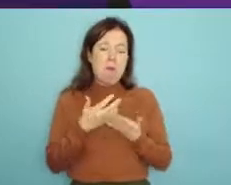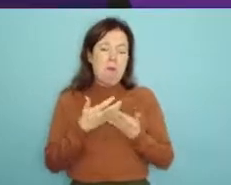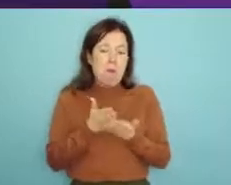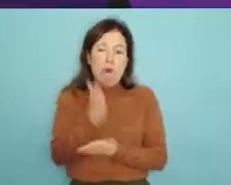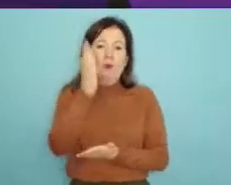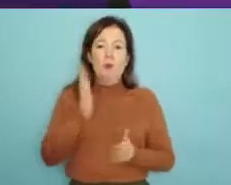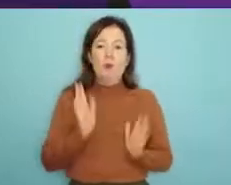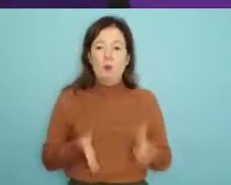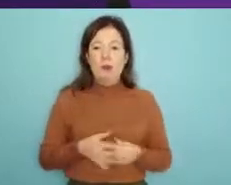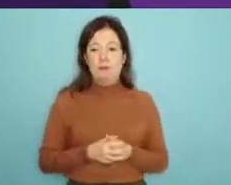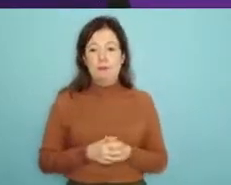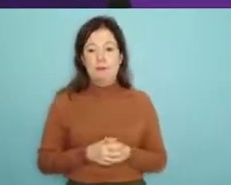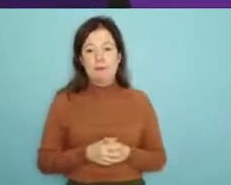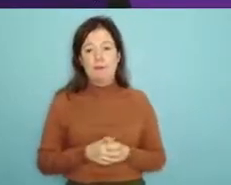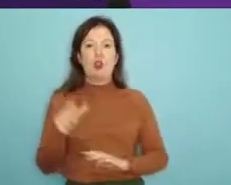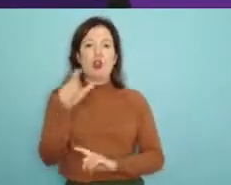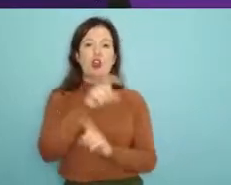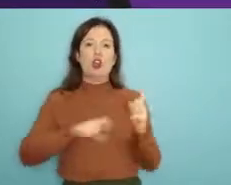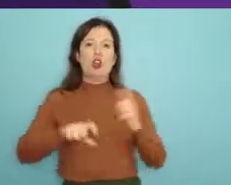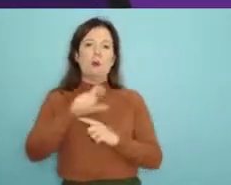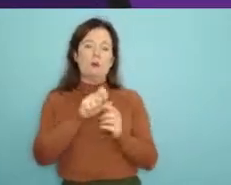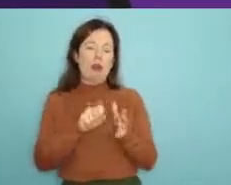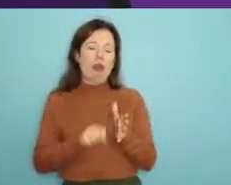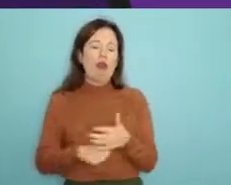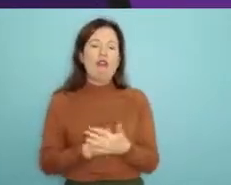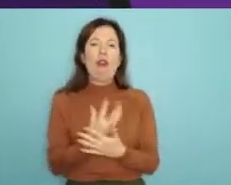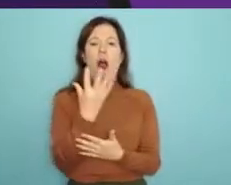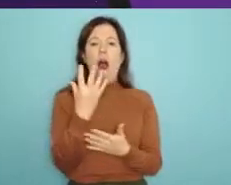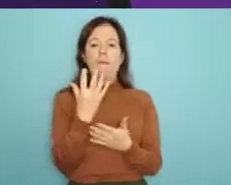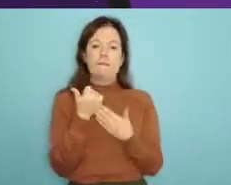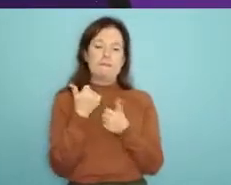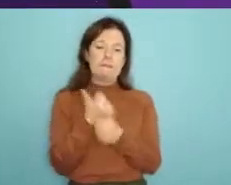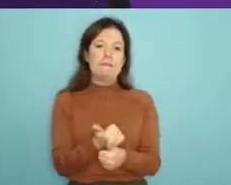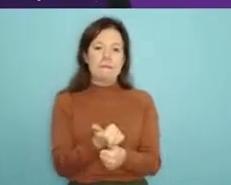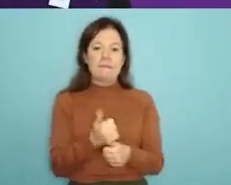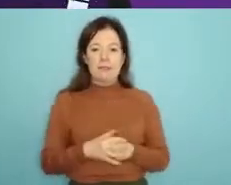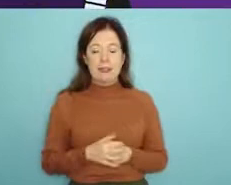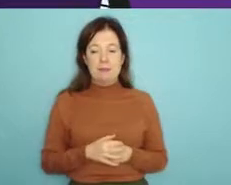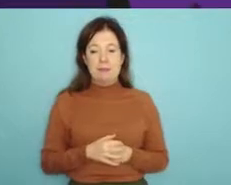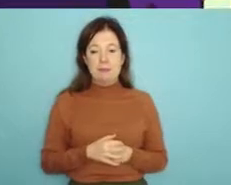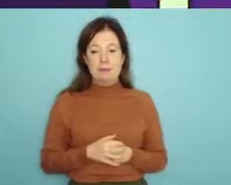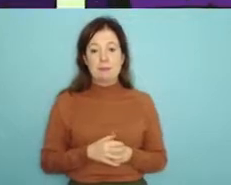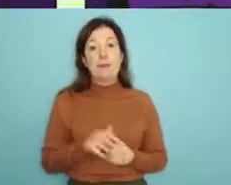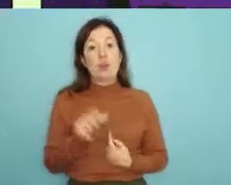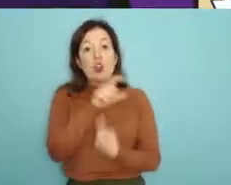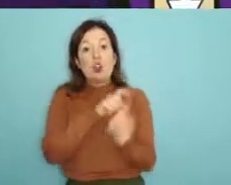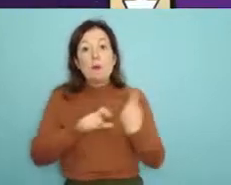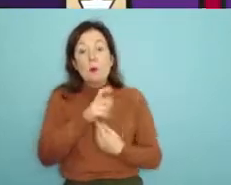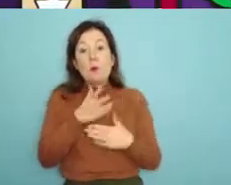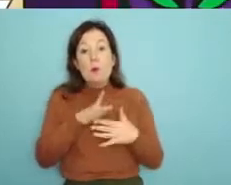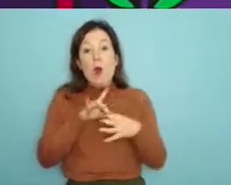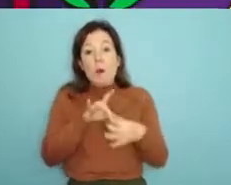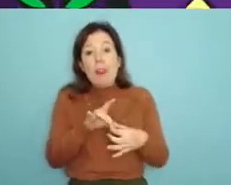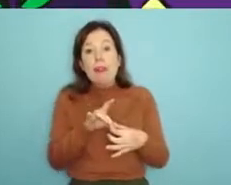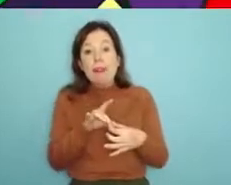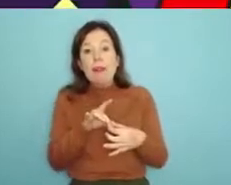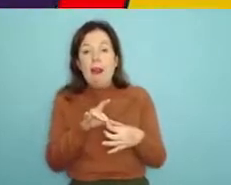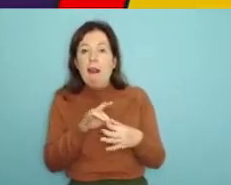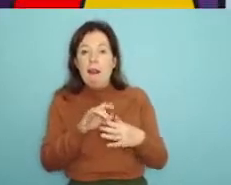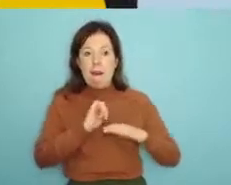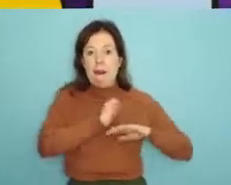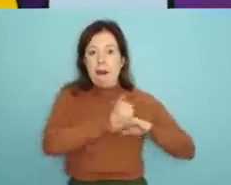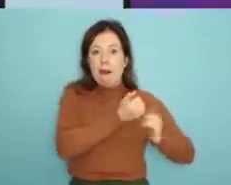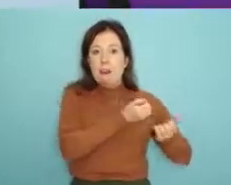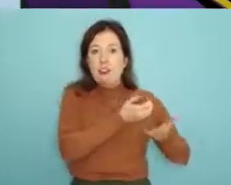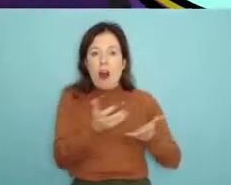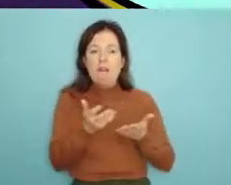Help our communities to thrive by working with communities to make services more